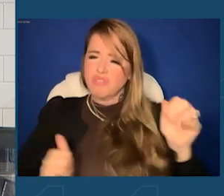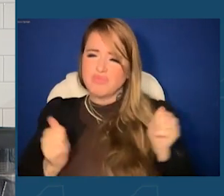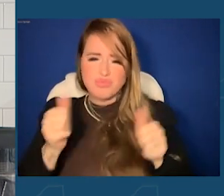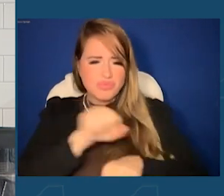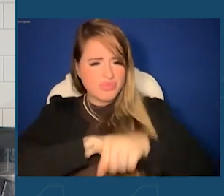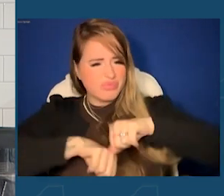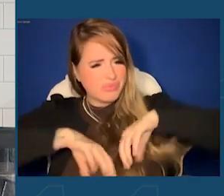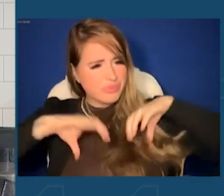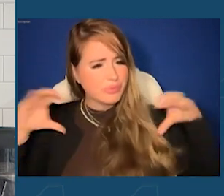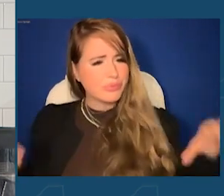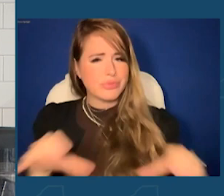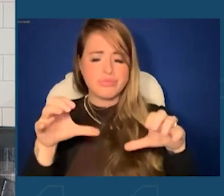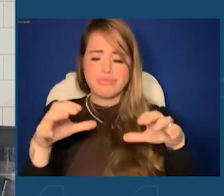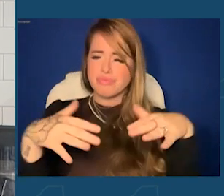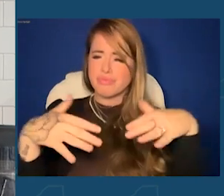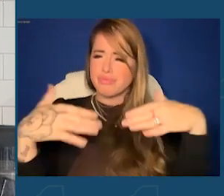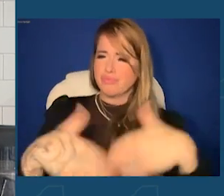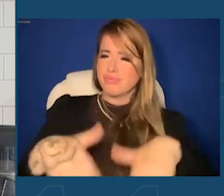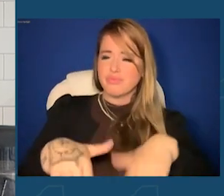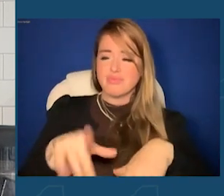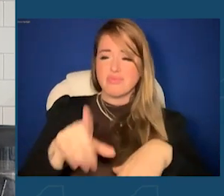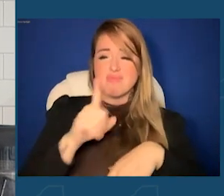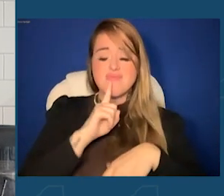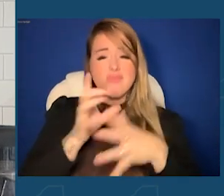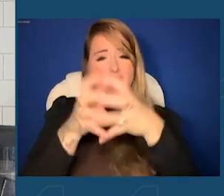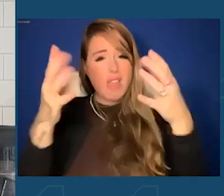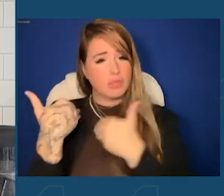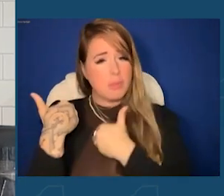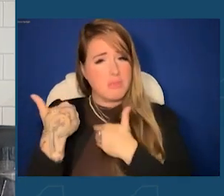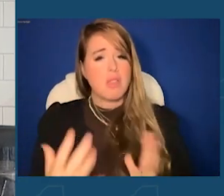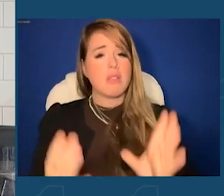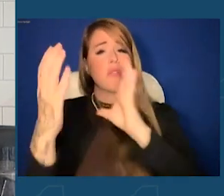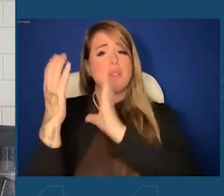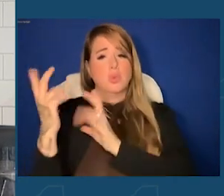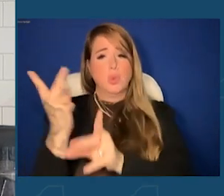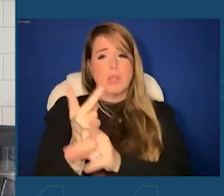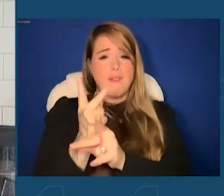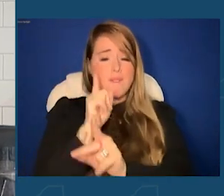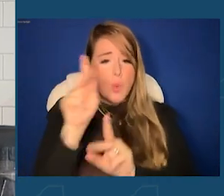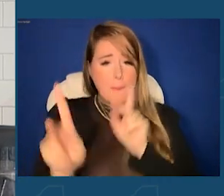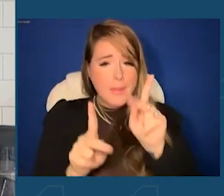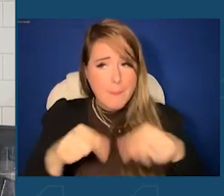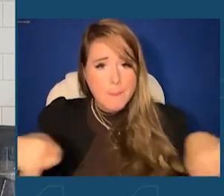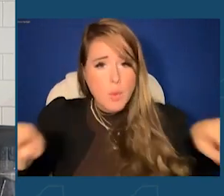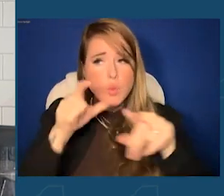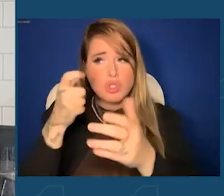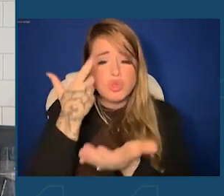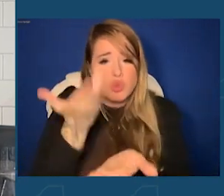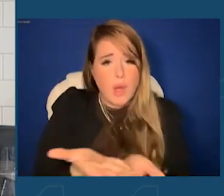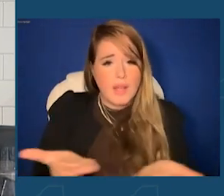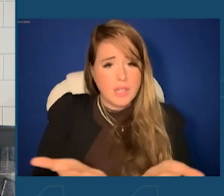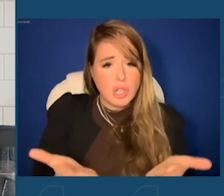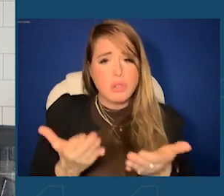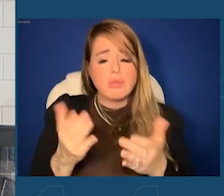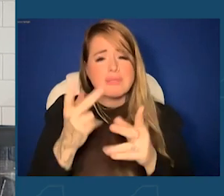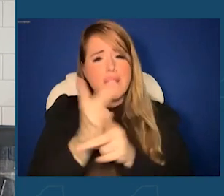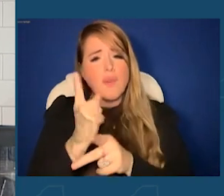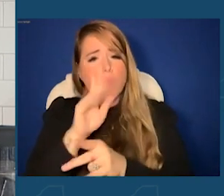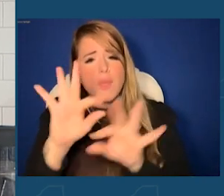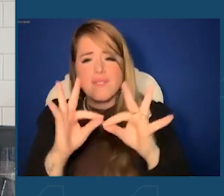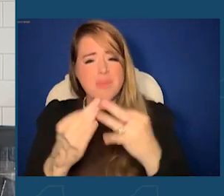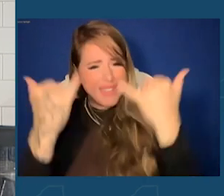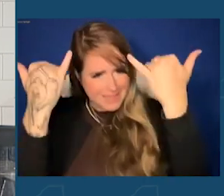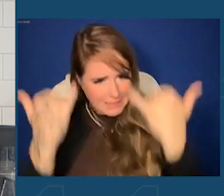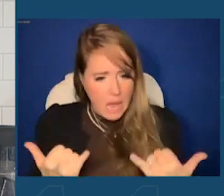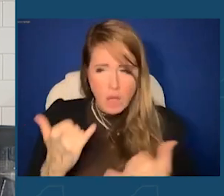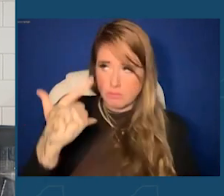way. Enormous responsibility, caring for these folks, caring for their family. Now it is time for the federal government